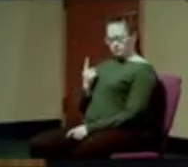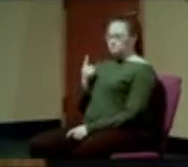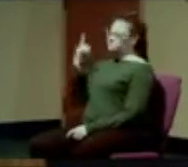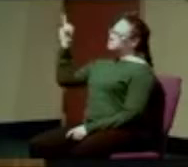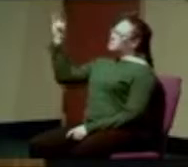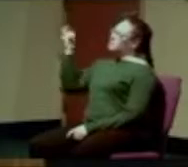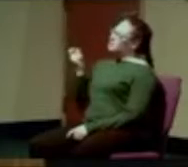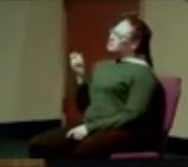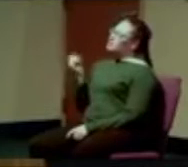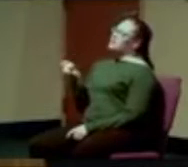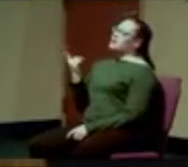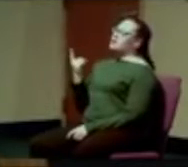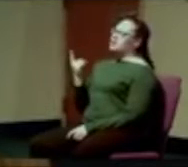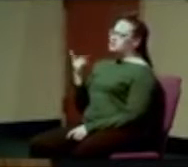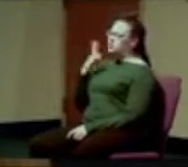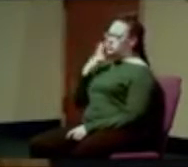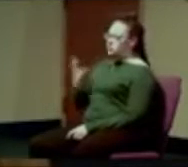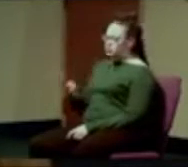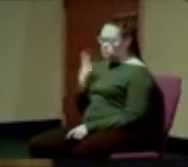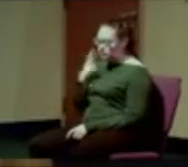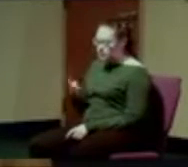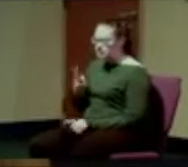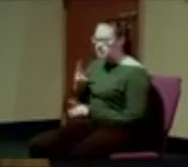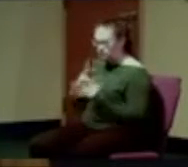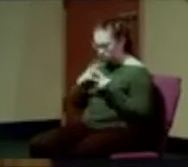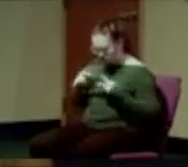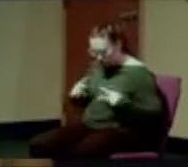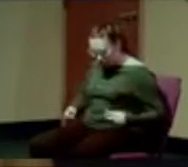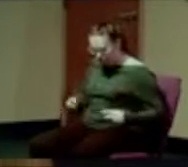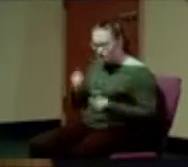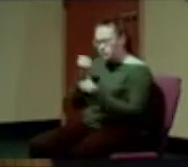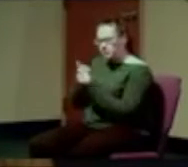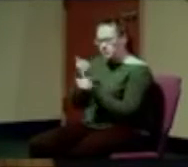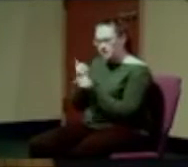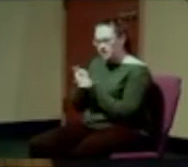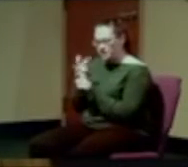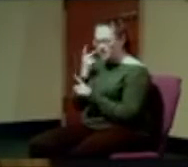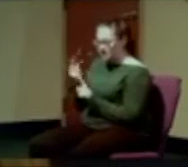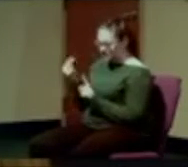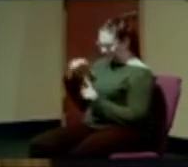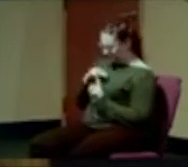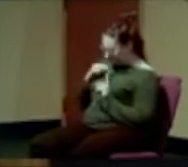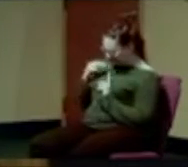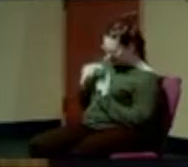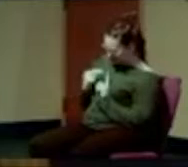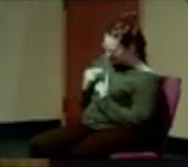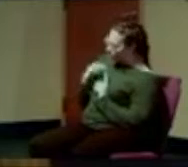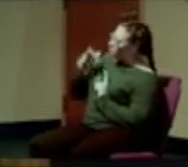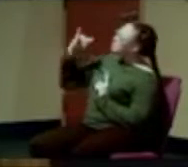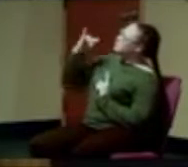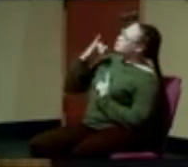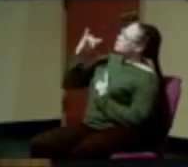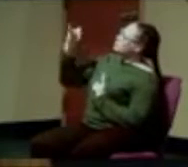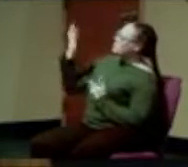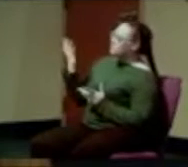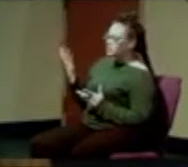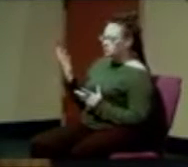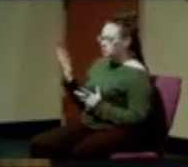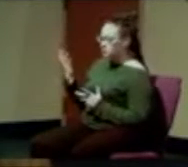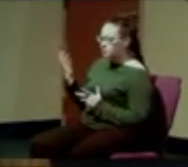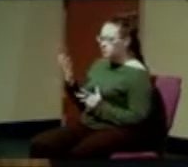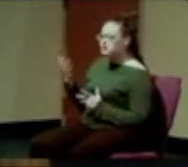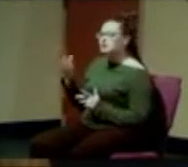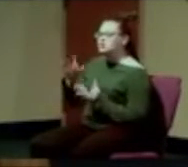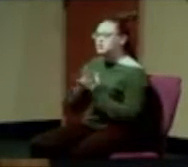Jesus, you discover about yourself as well, and you begin to see yourself with the same perspective that Christ saw. So Scripture is